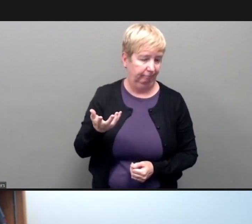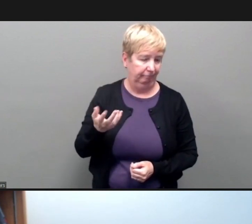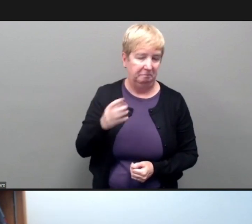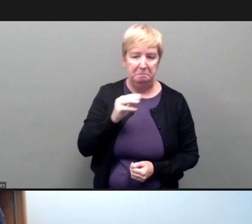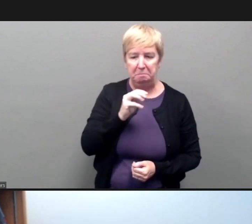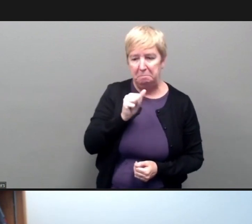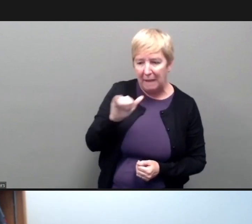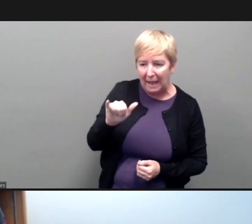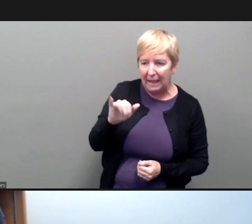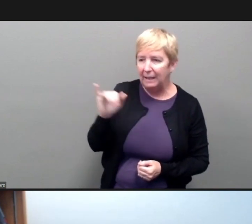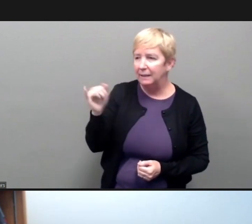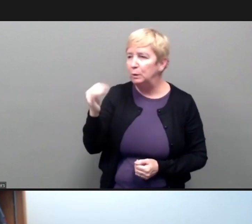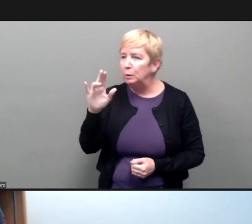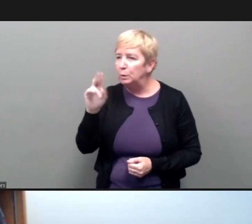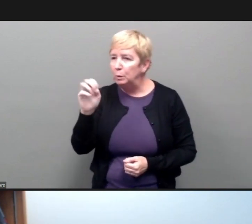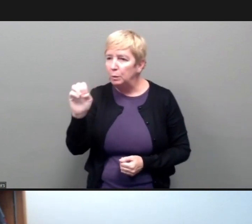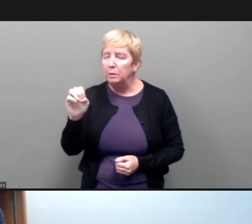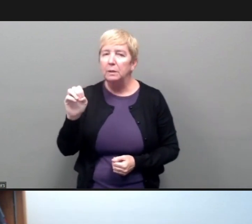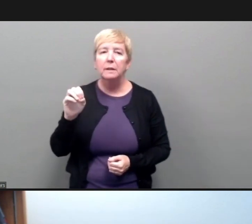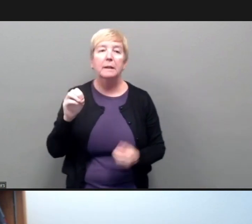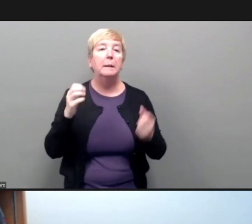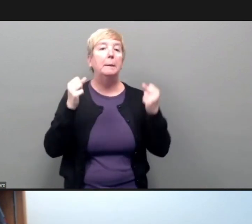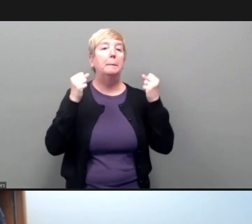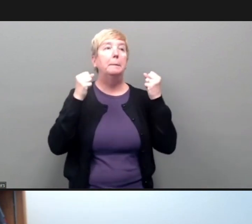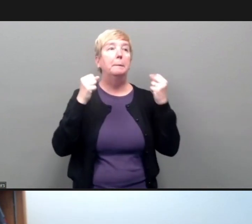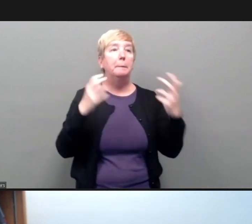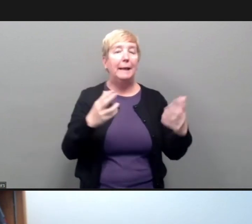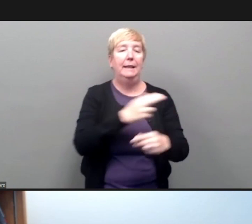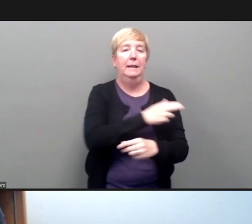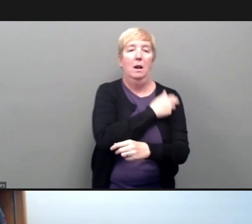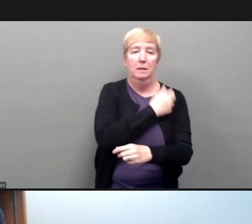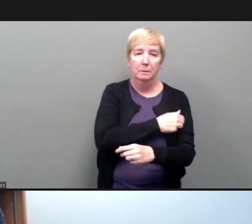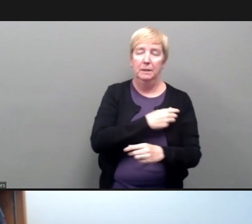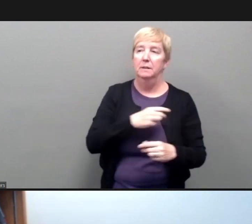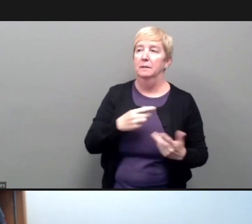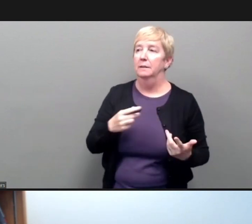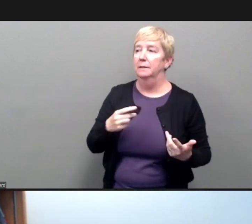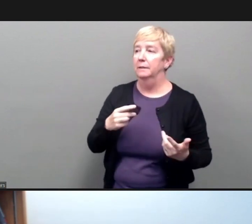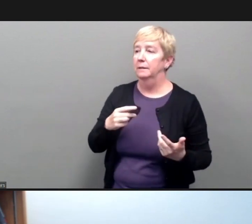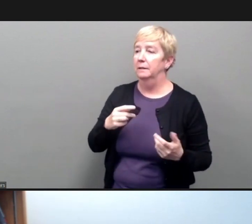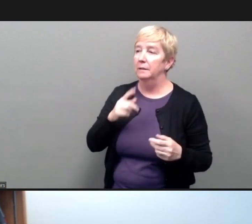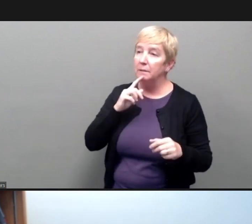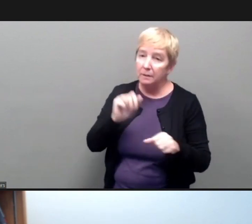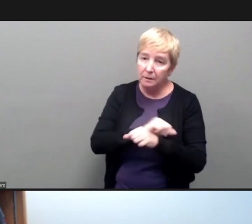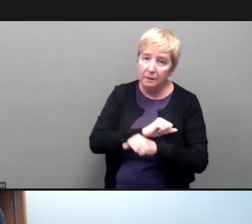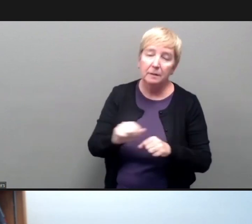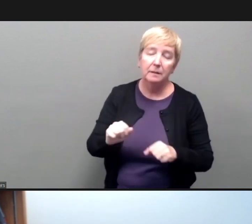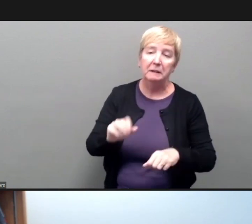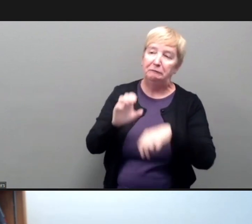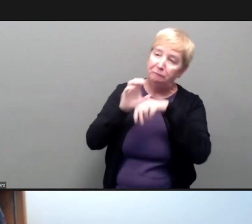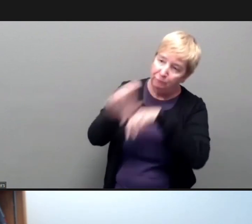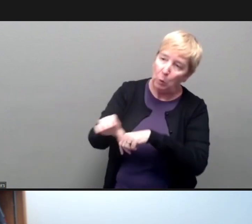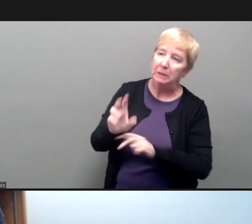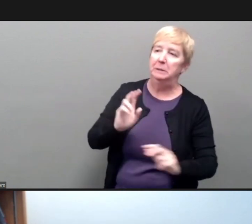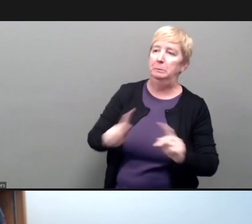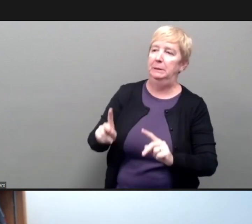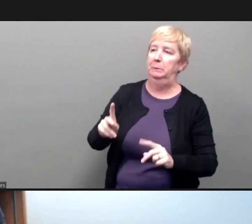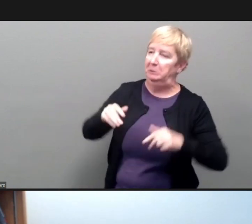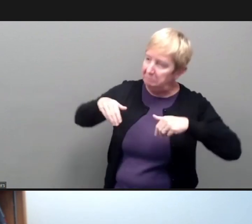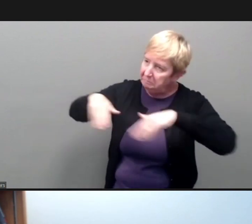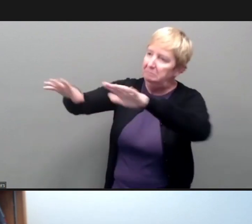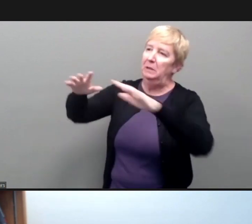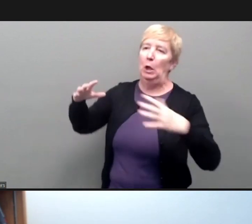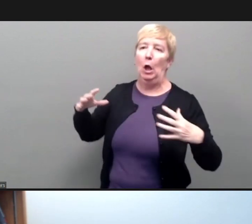May and June, a lot of hospitals kind of literally demanded that their folks take time off to recover